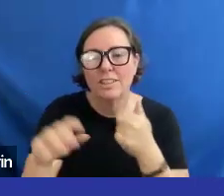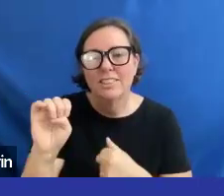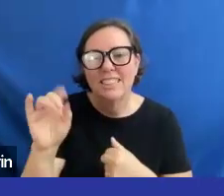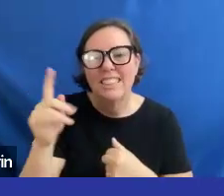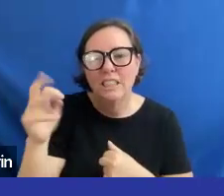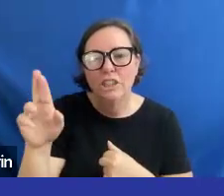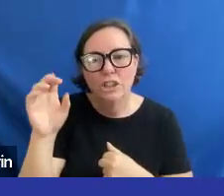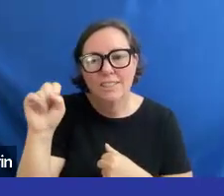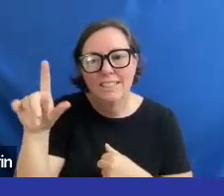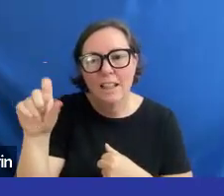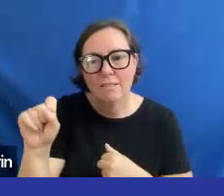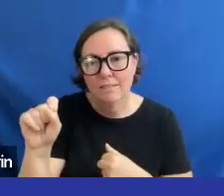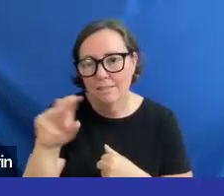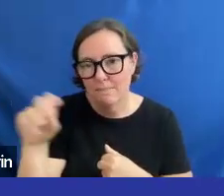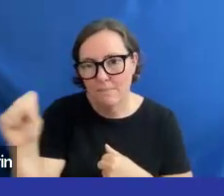Massachusetts.